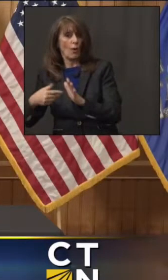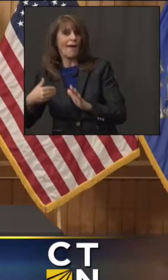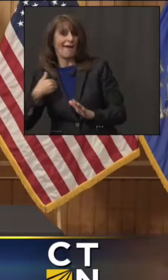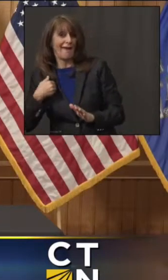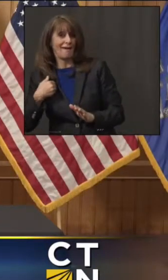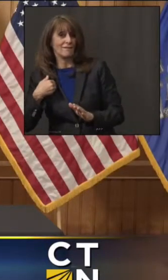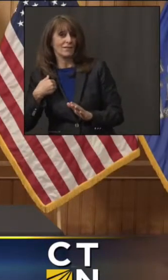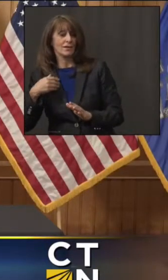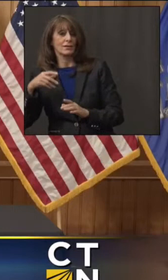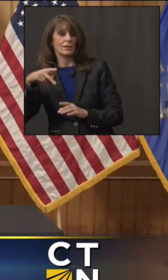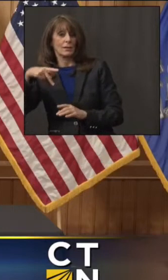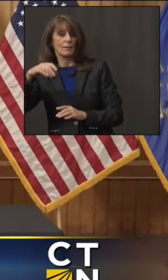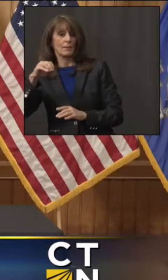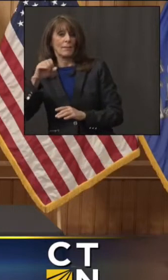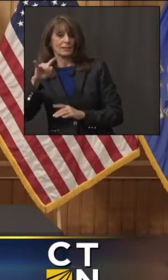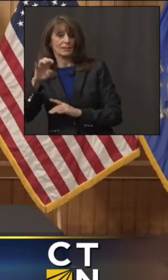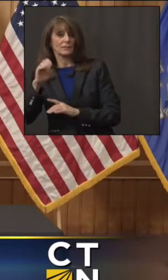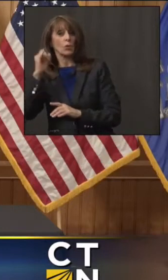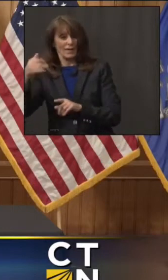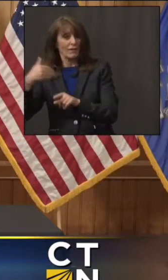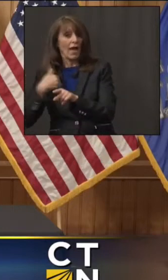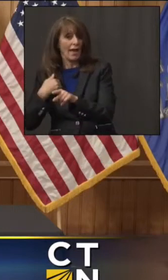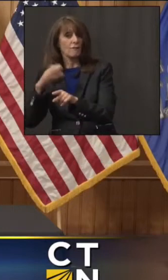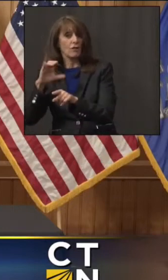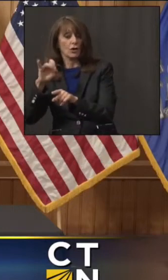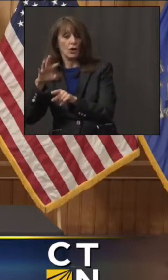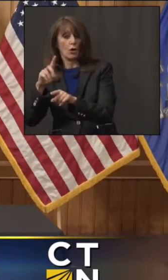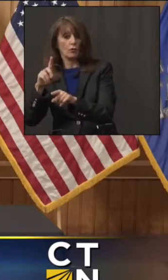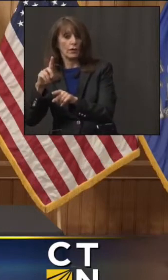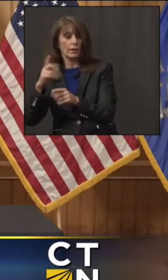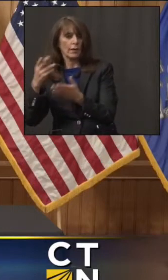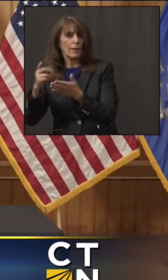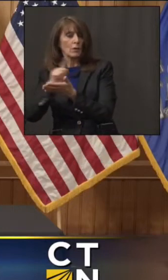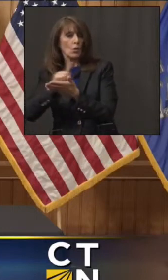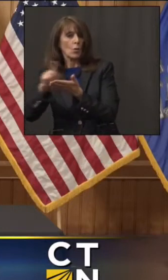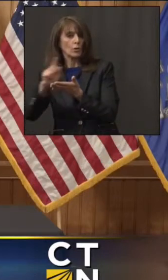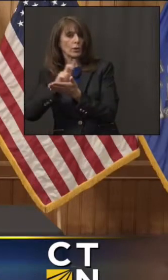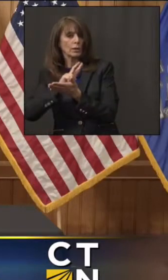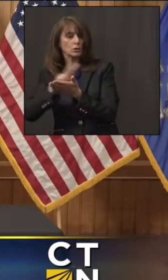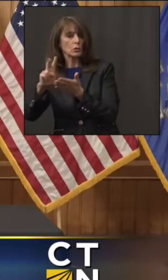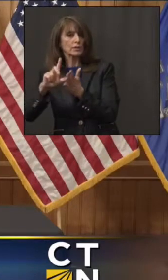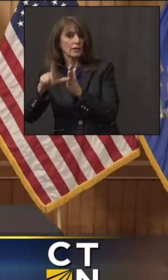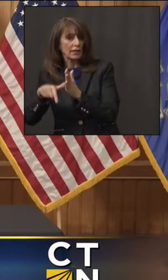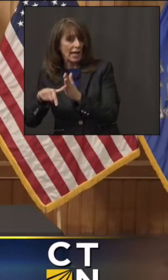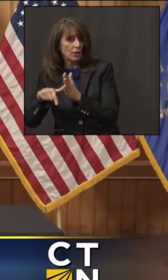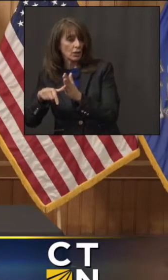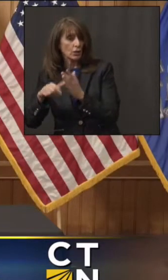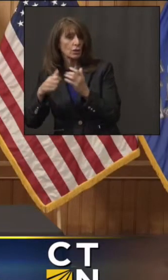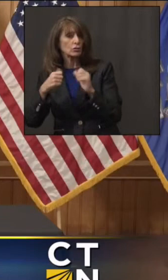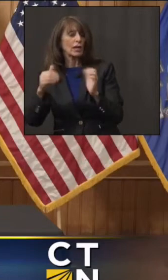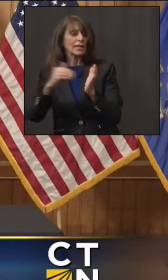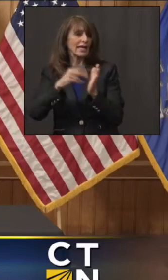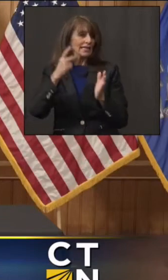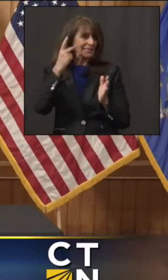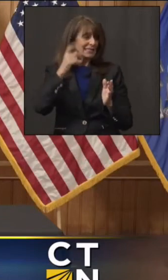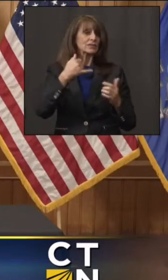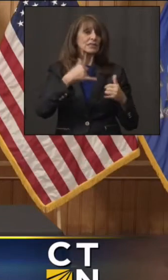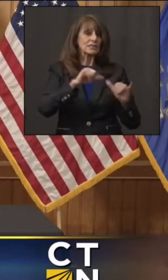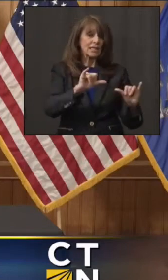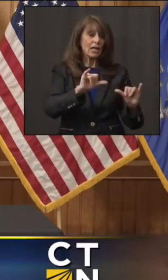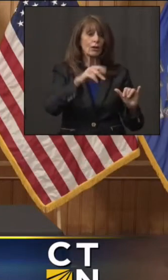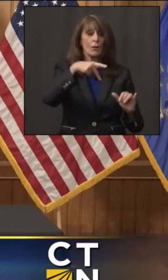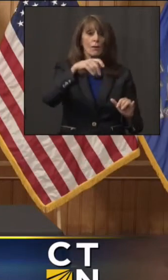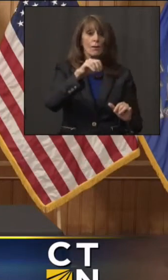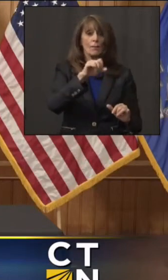number? Meaning if someone tests positive, but maybe a week or two later, they go back to see if they are still positive, are they included